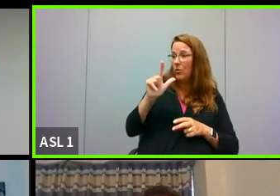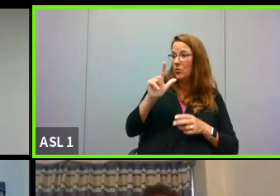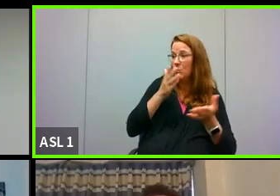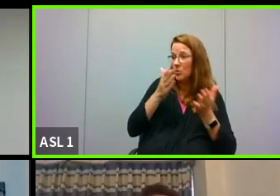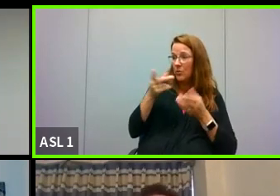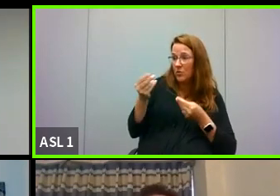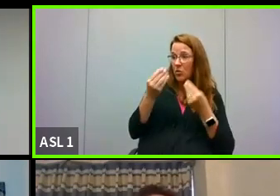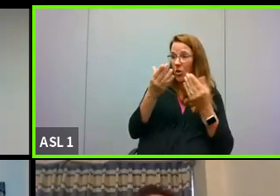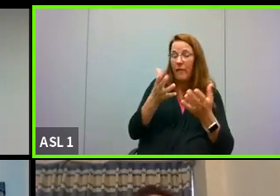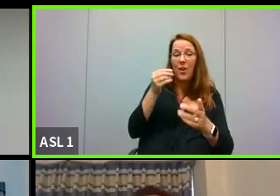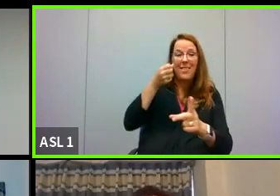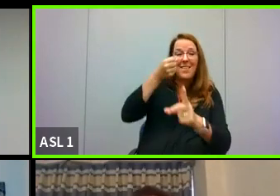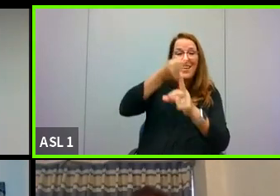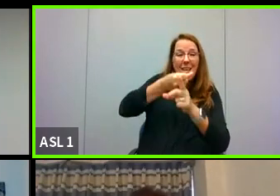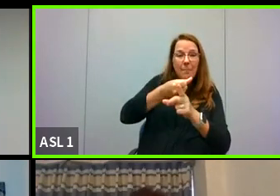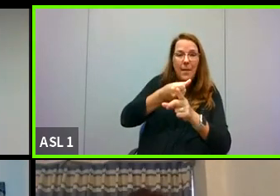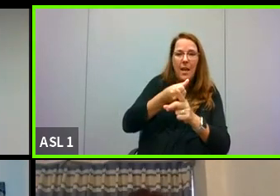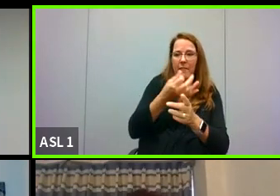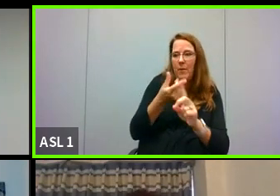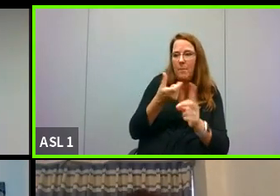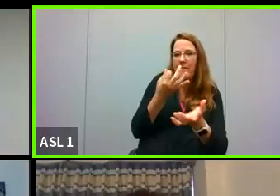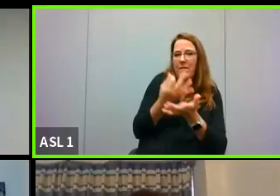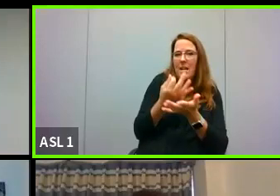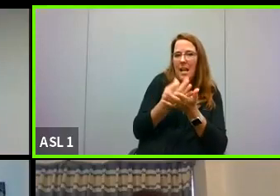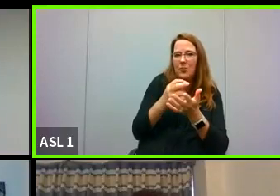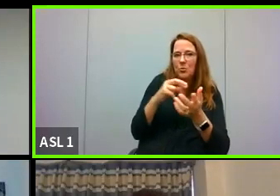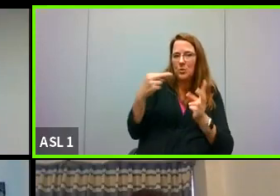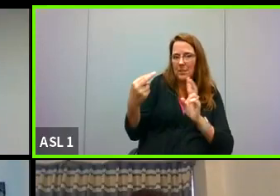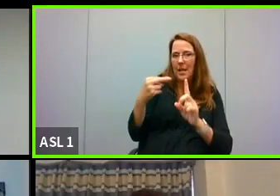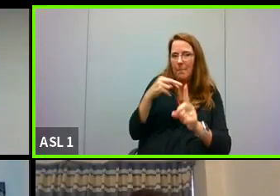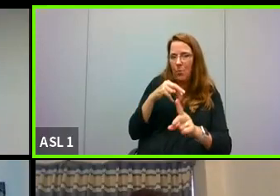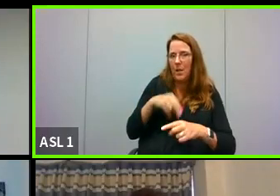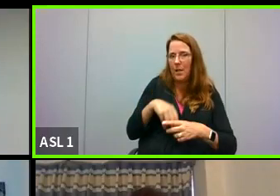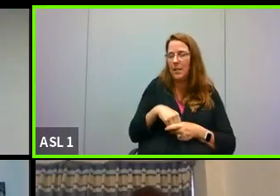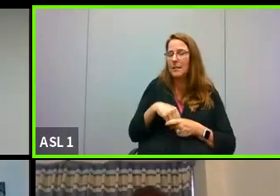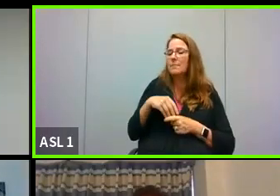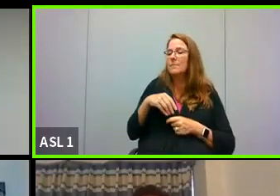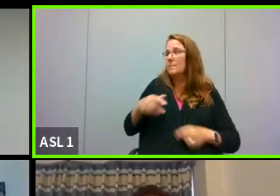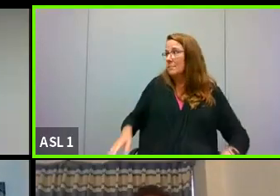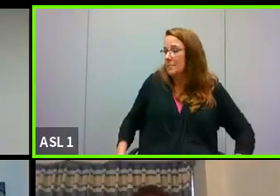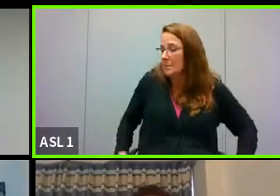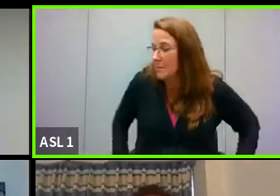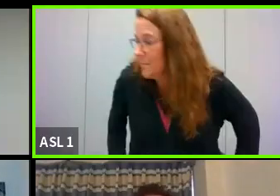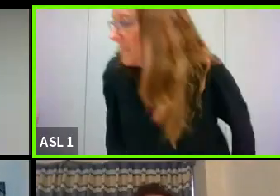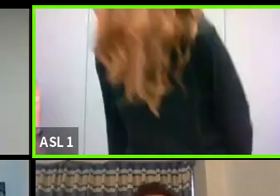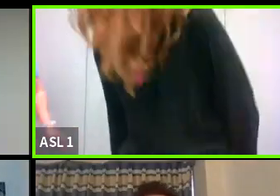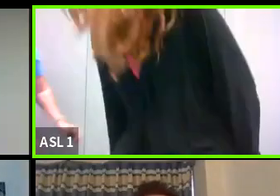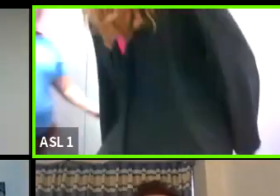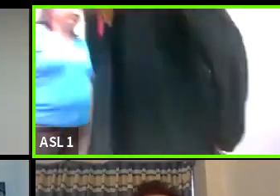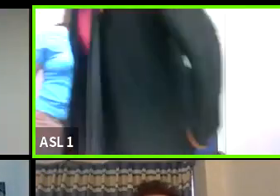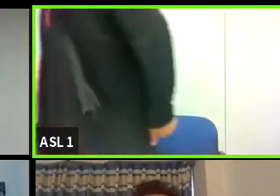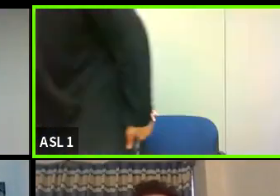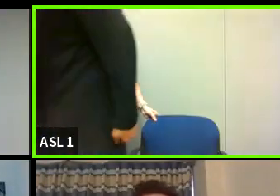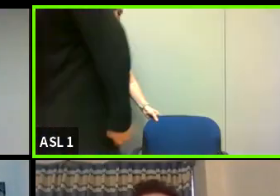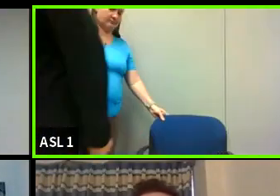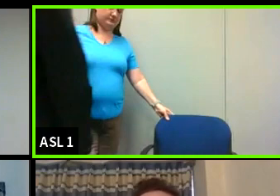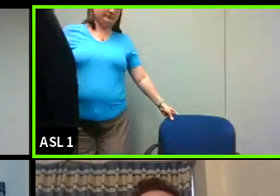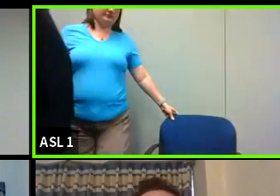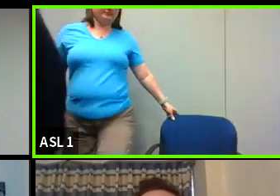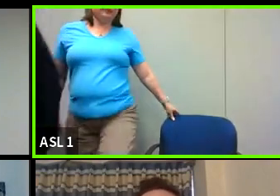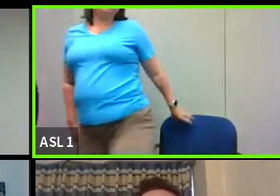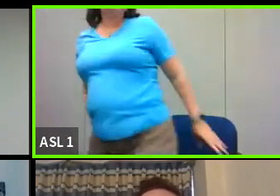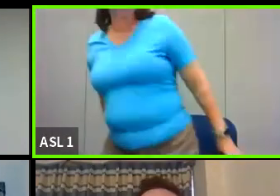impact from our financial standpoint. Well, I just want to say hi to everybody. And Kathy talked